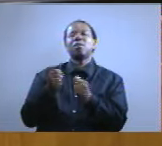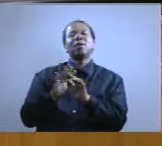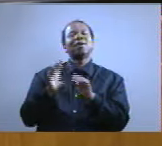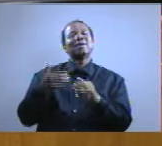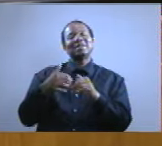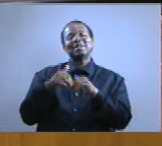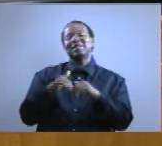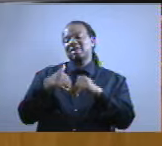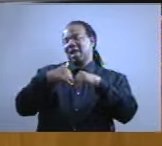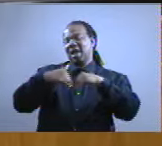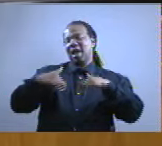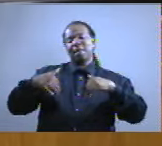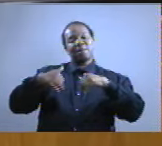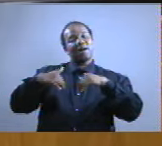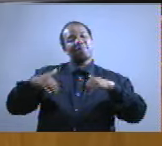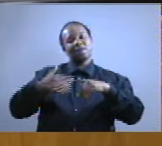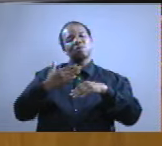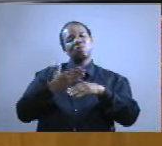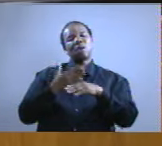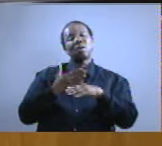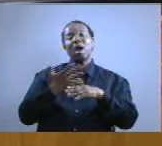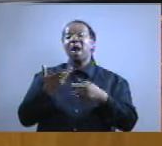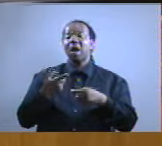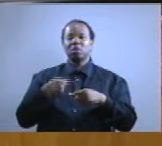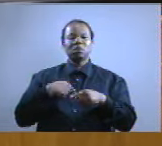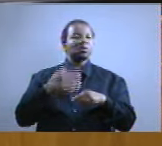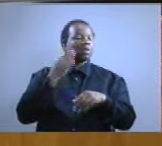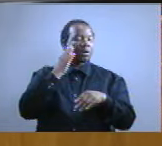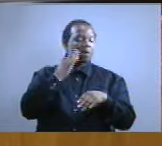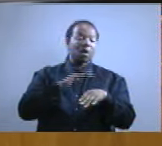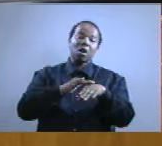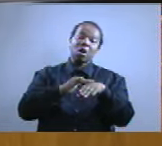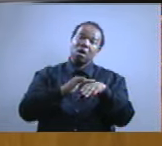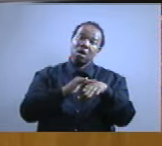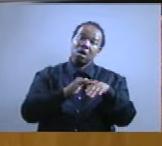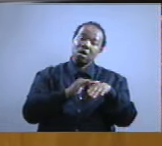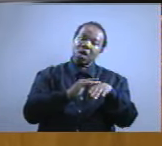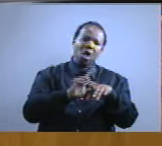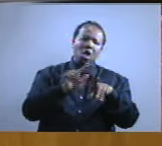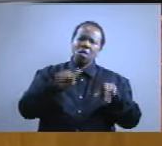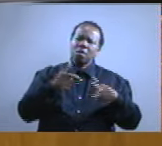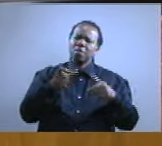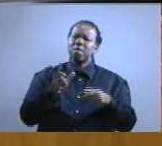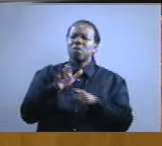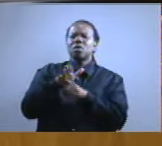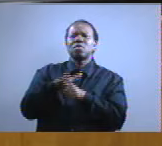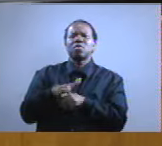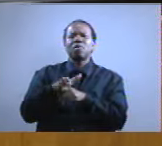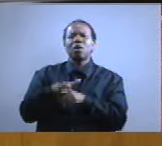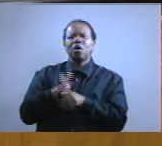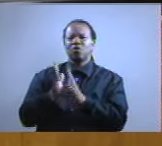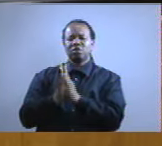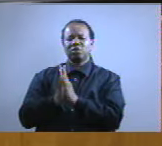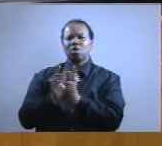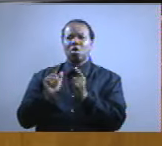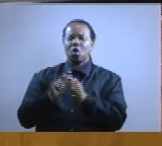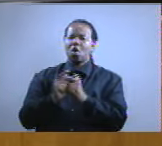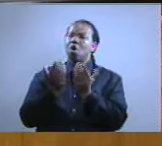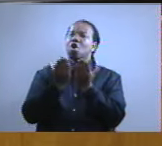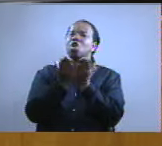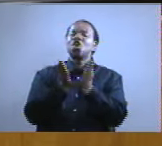in the workplace was based on skin color. People were not oppressed on the basis of religion, level of education, or